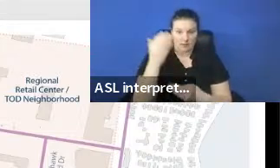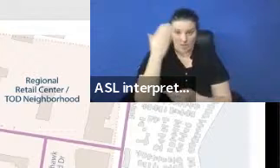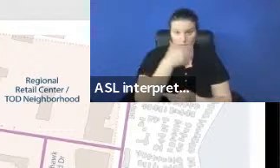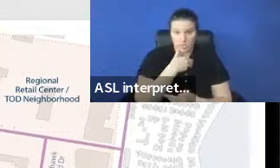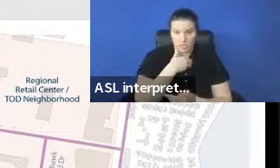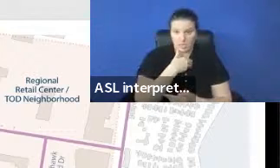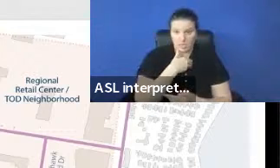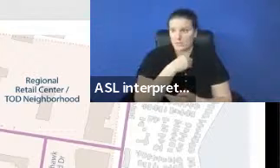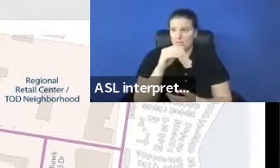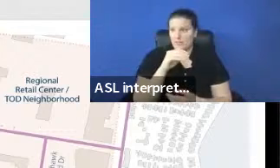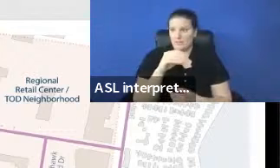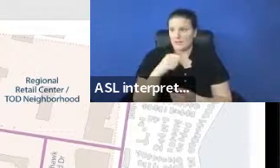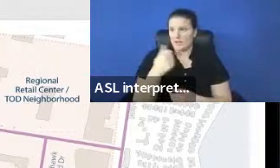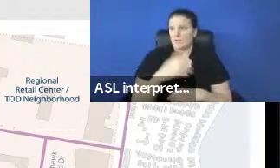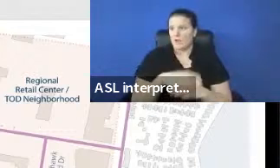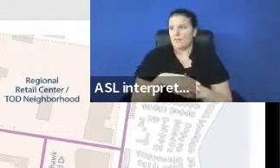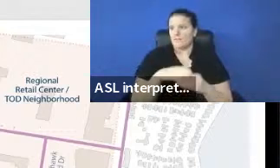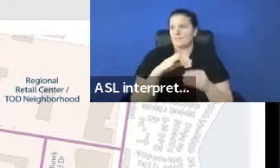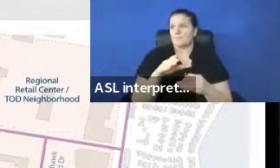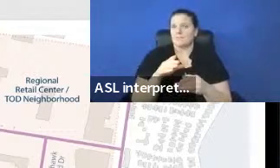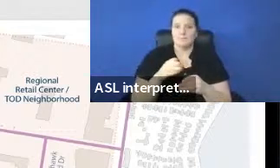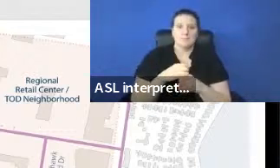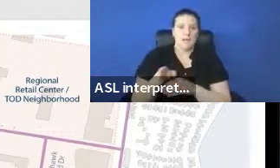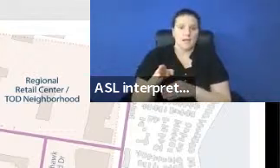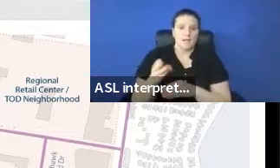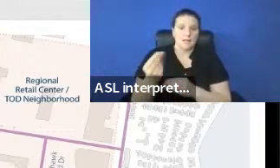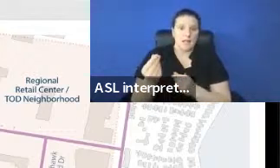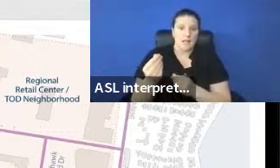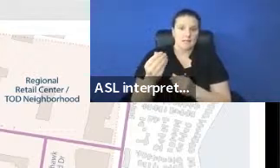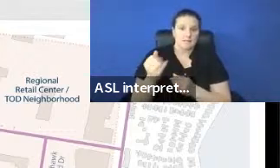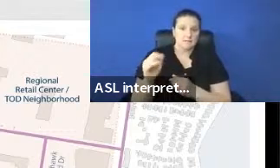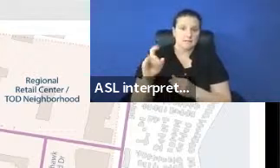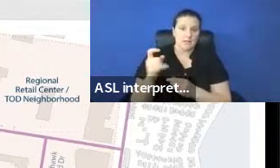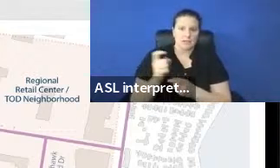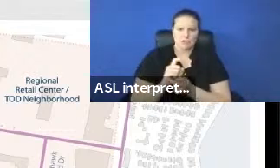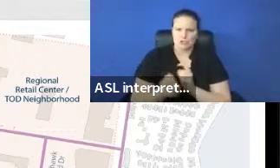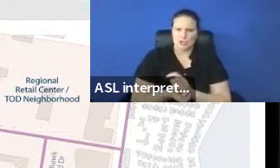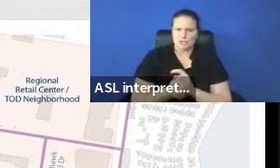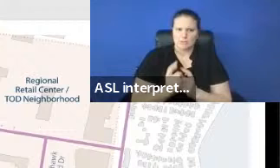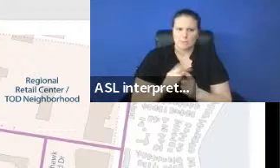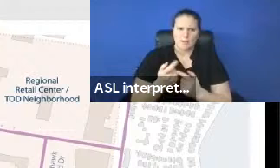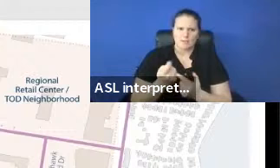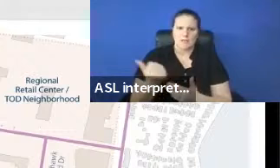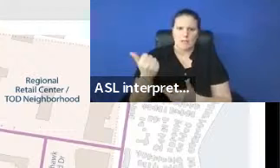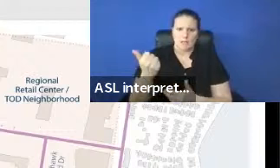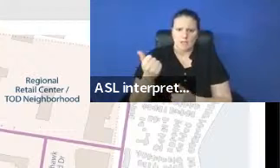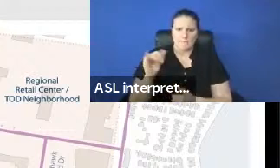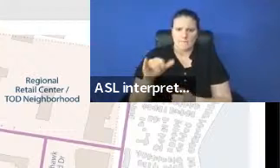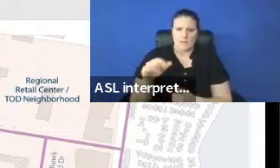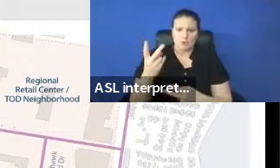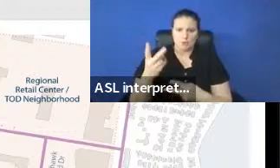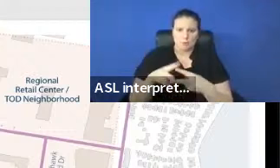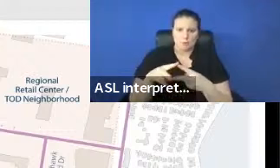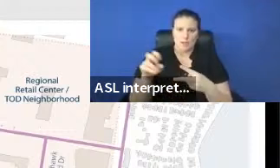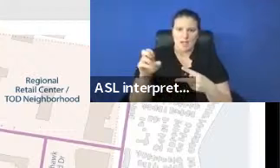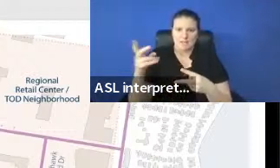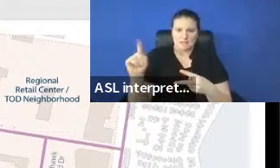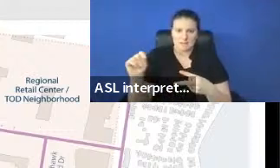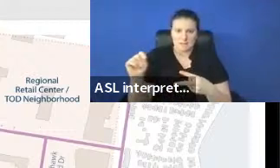nothing else on the mainland side has changed except for the deletion of those 2 exit